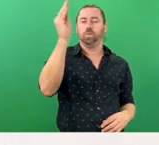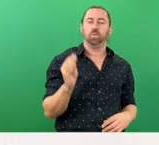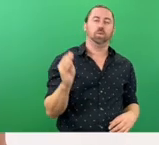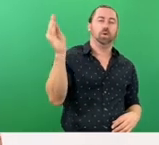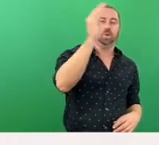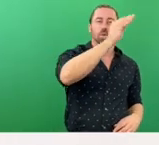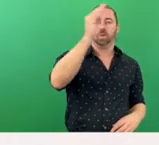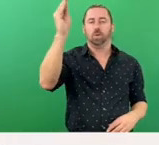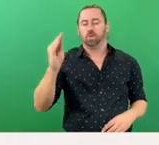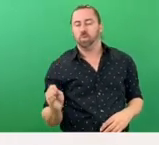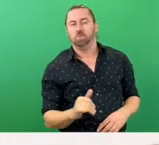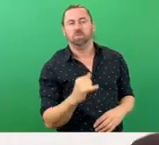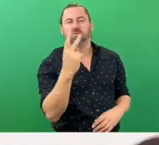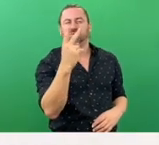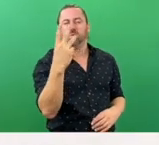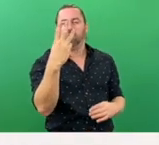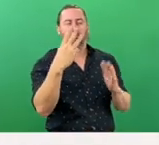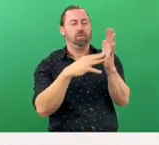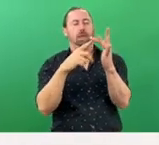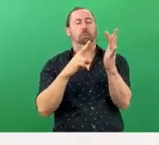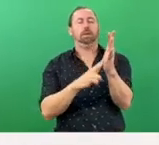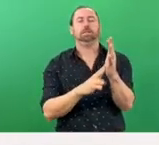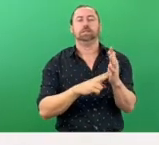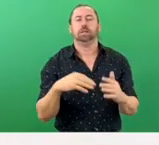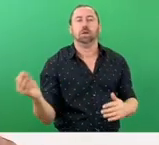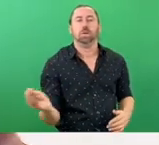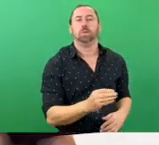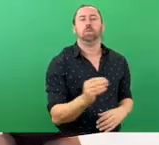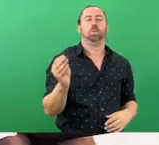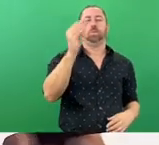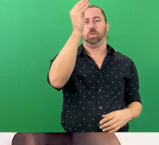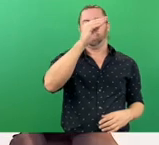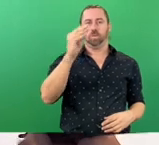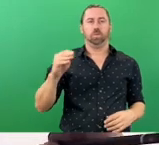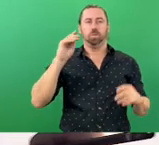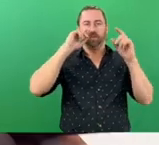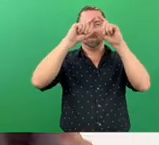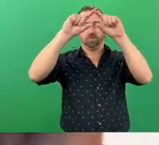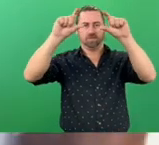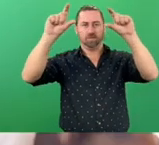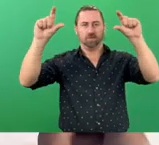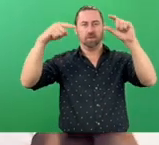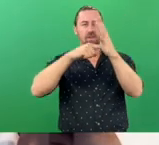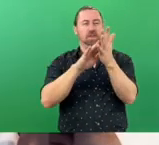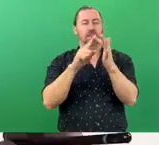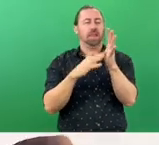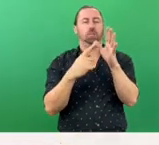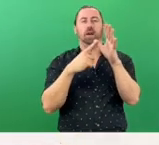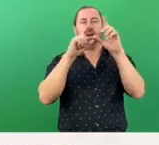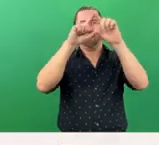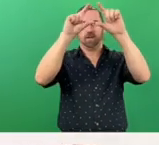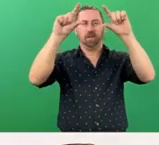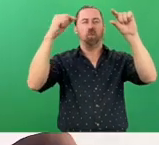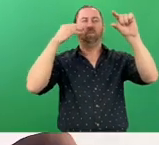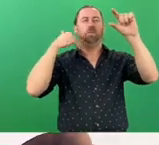take about, I don't know, 2 or 3 minutes here to give yourself. That's Thelma at the top in the middle. You don't have to do a lot